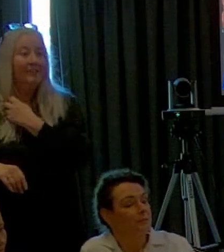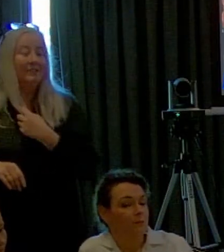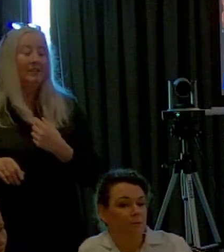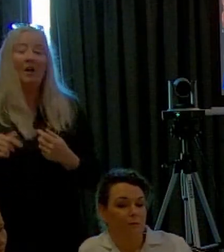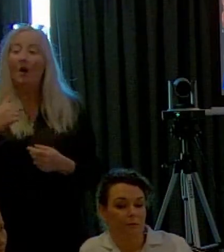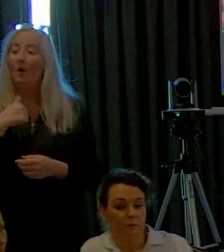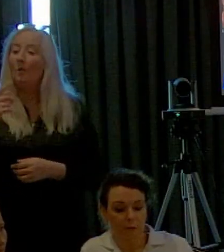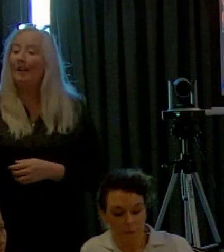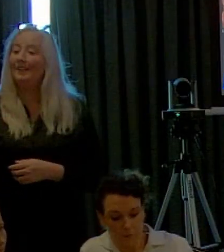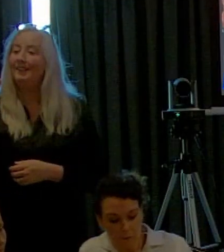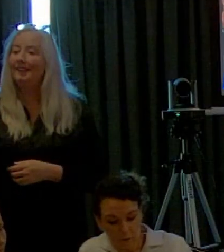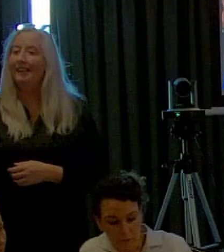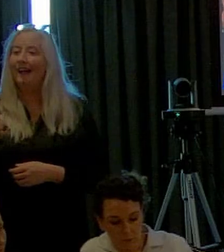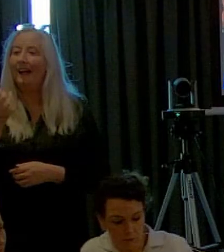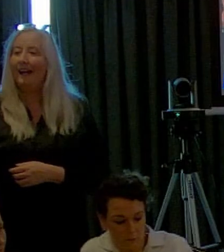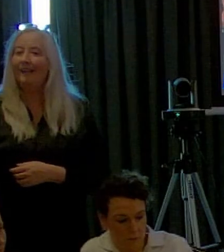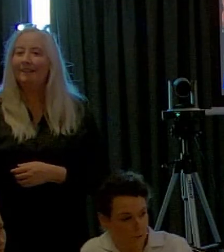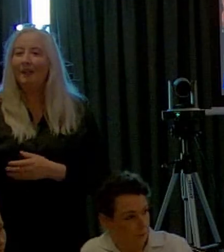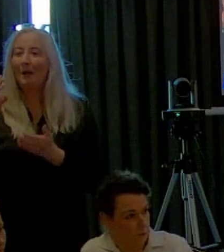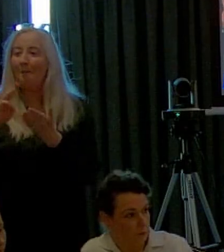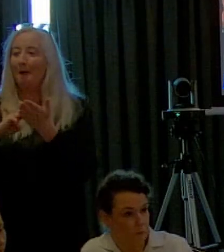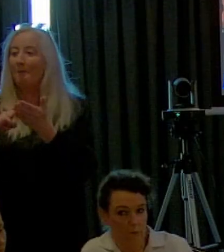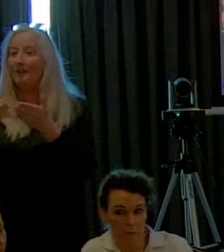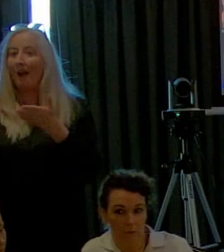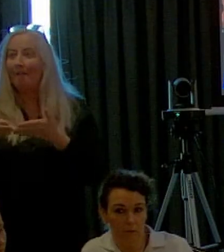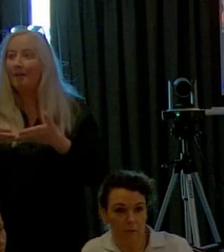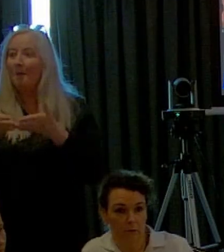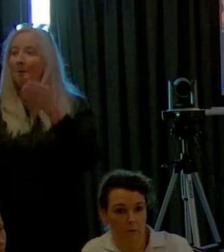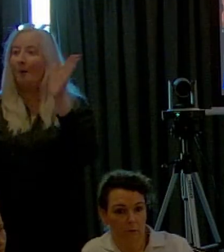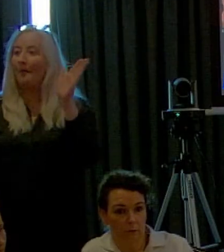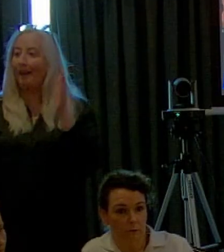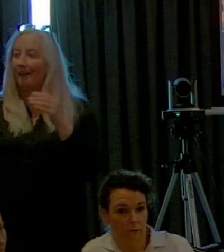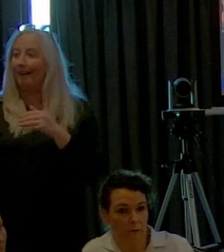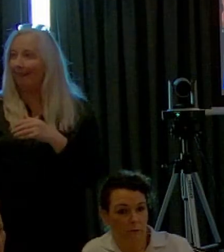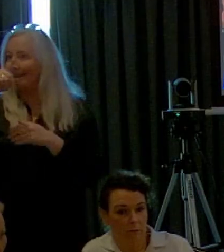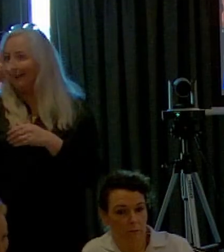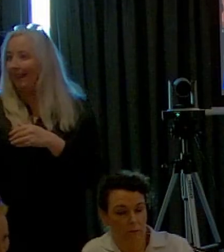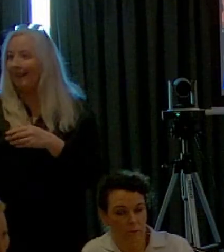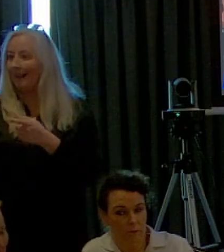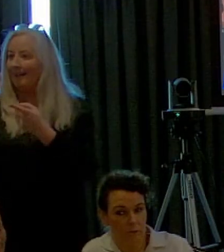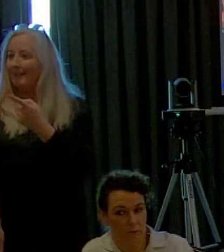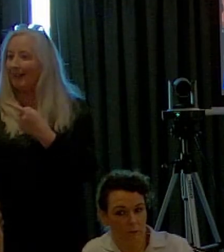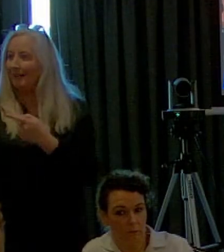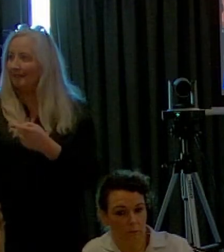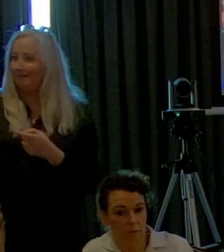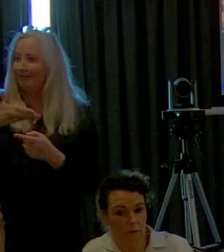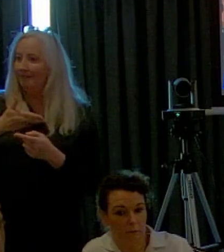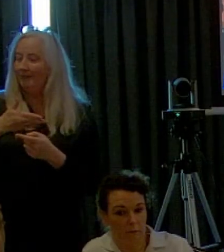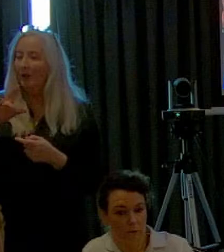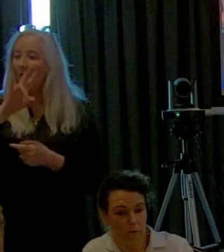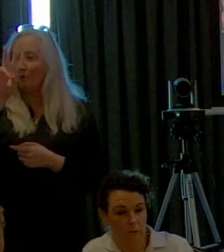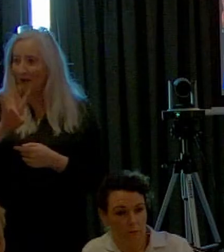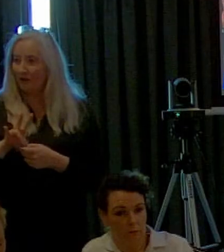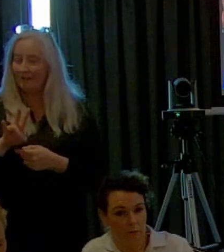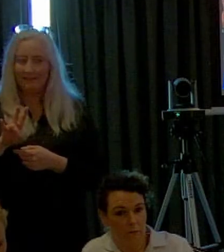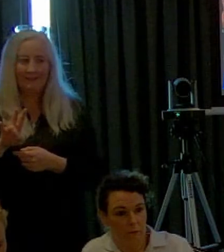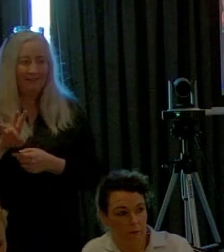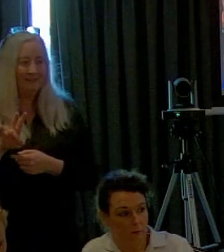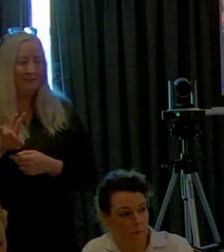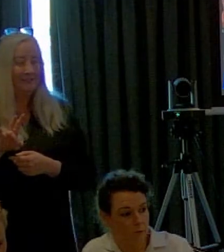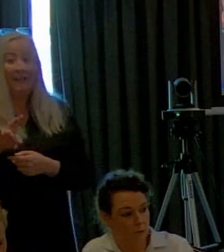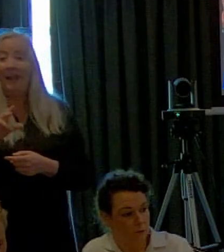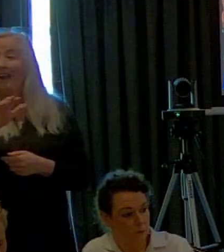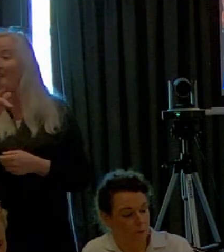we invited members of the public to submit some questions, so we're going to go through those, and also again